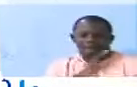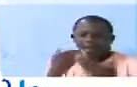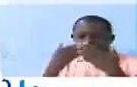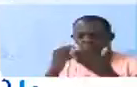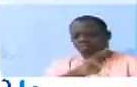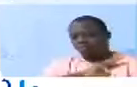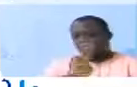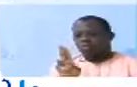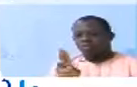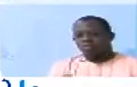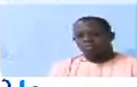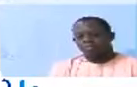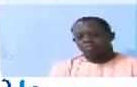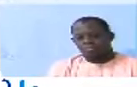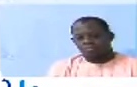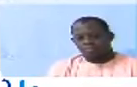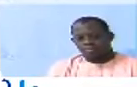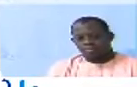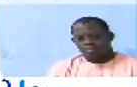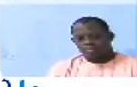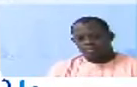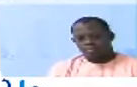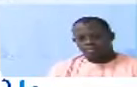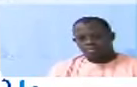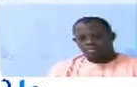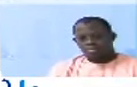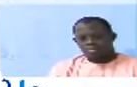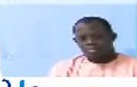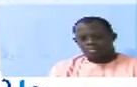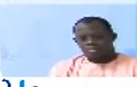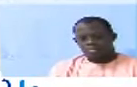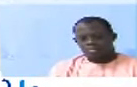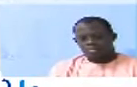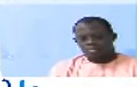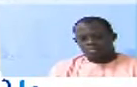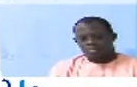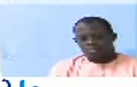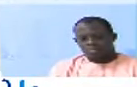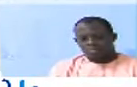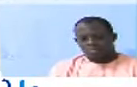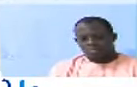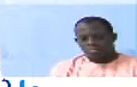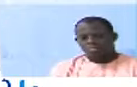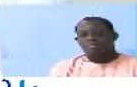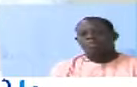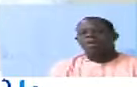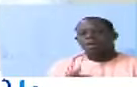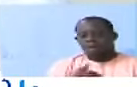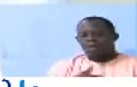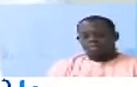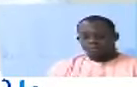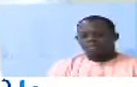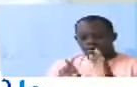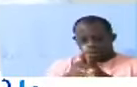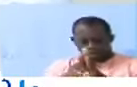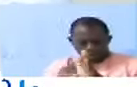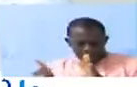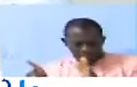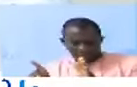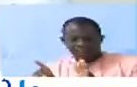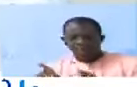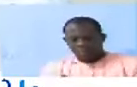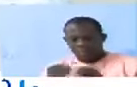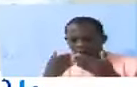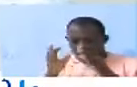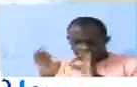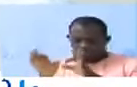Nana I took him aside. I told him, now you can go